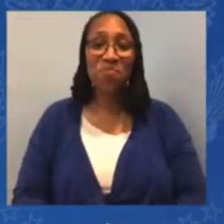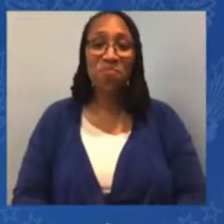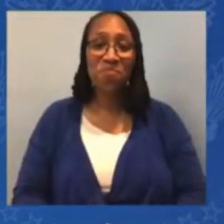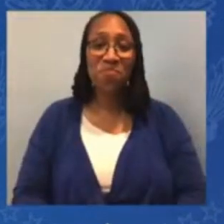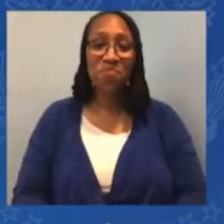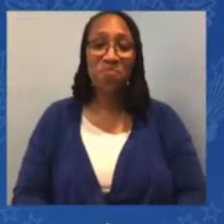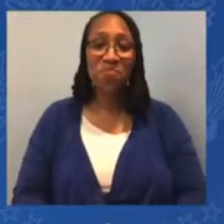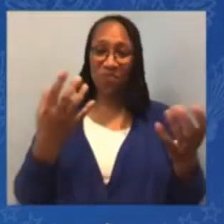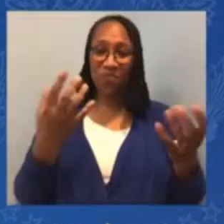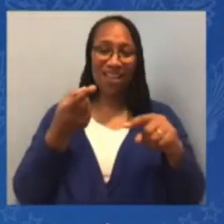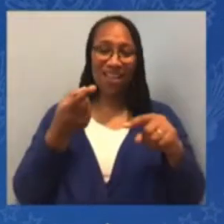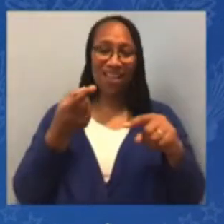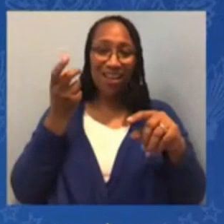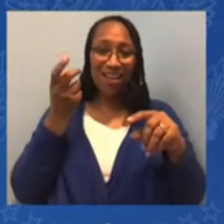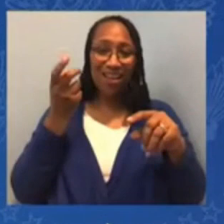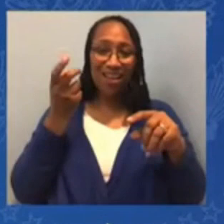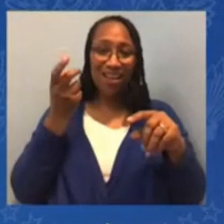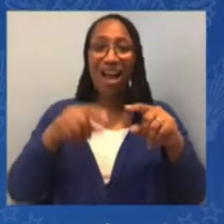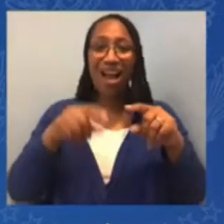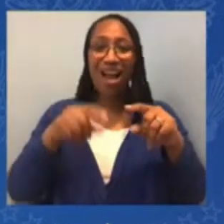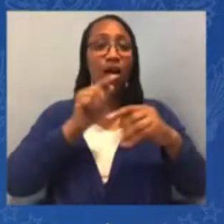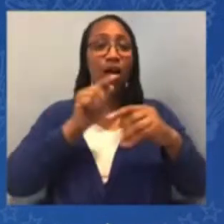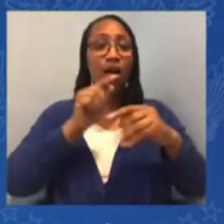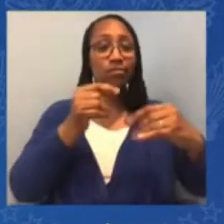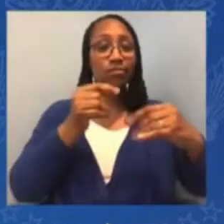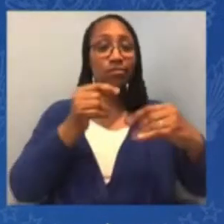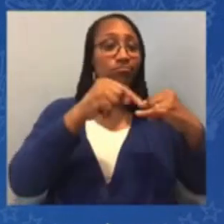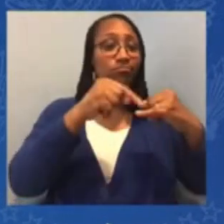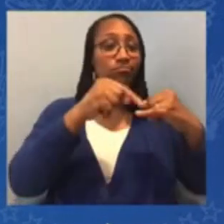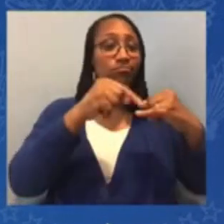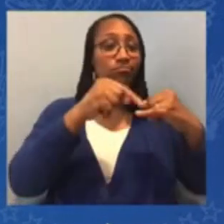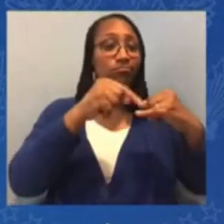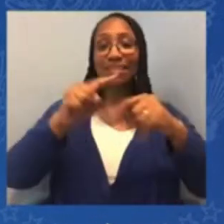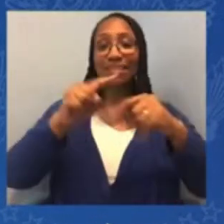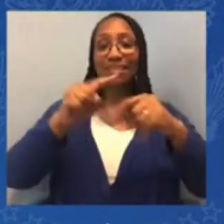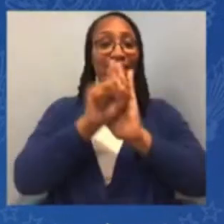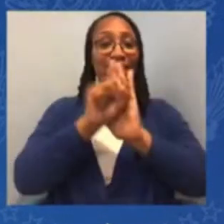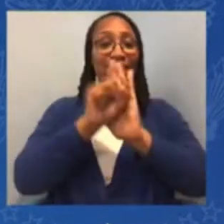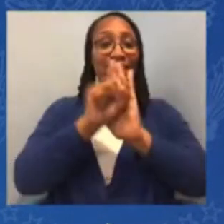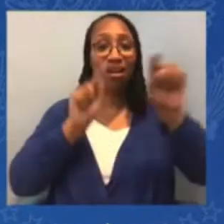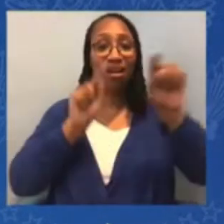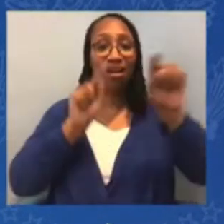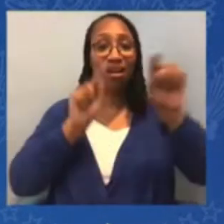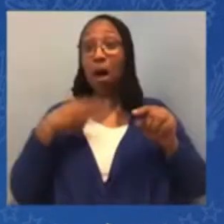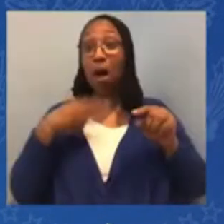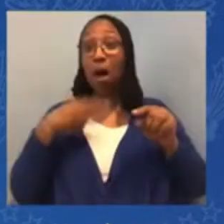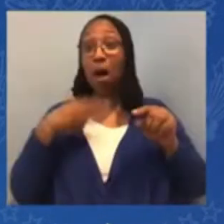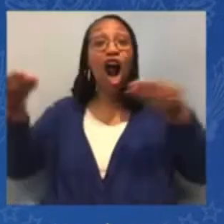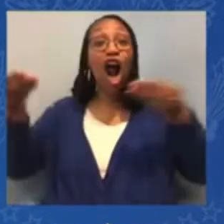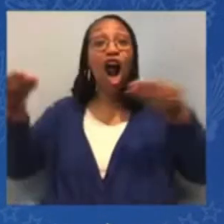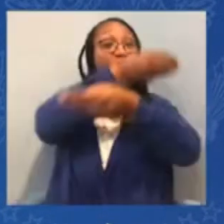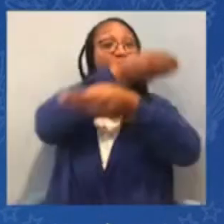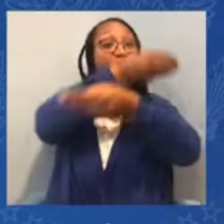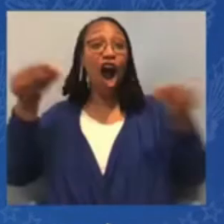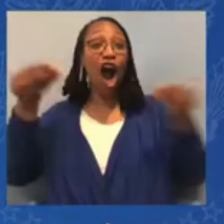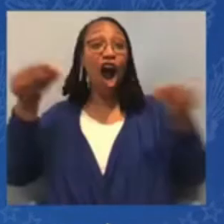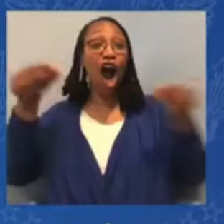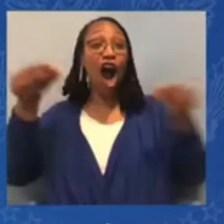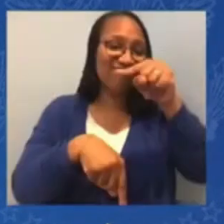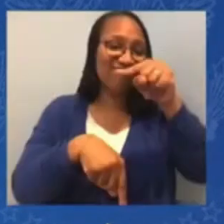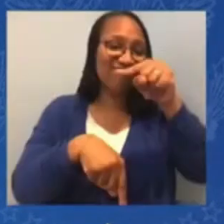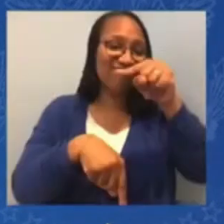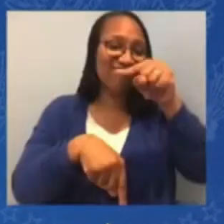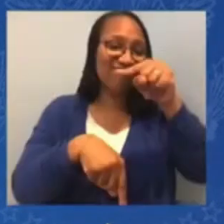Washington, Philadelphia, New York, right here to Hartford. All told, we've taken more executive action to reduce gun violence than any of my predecessors, probably than